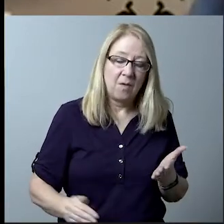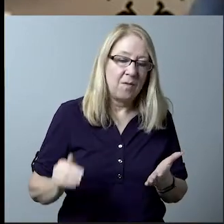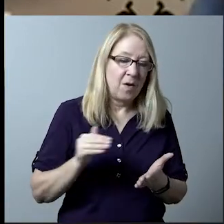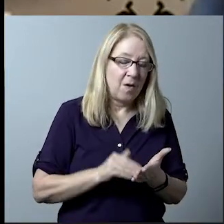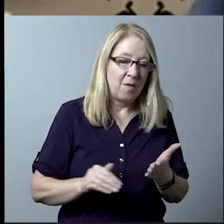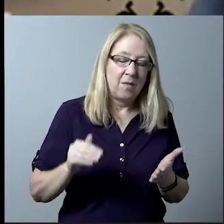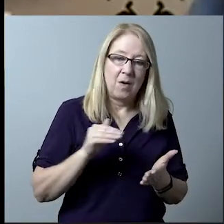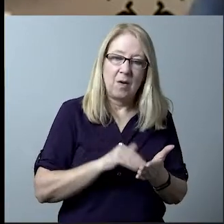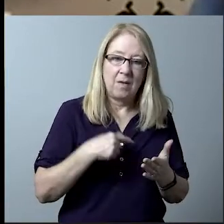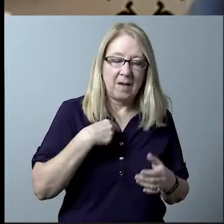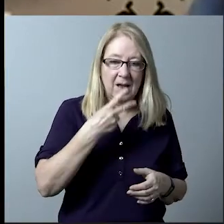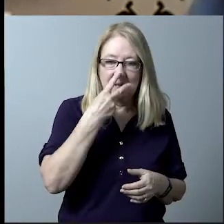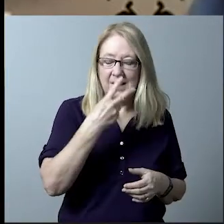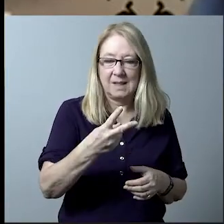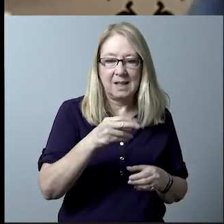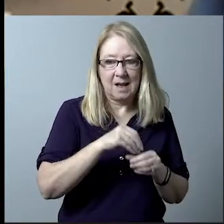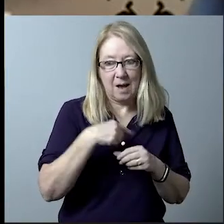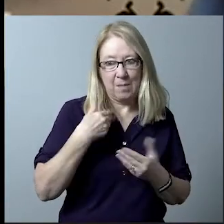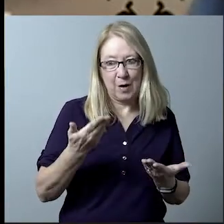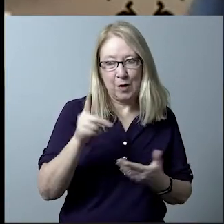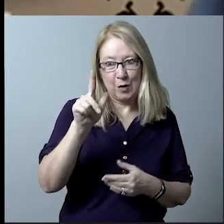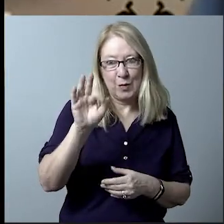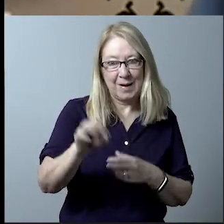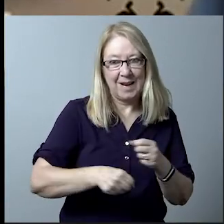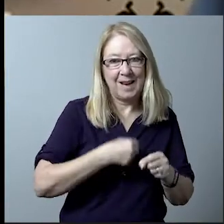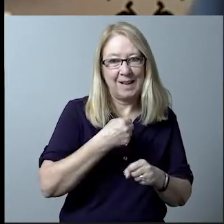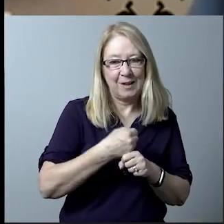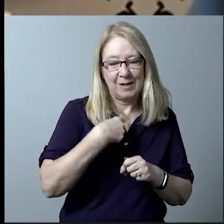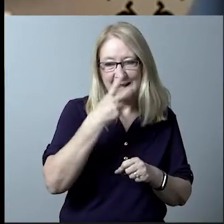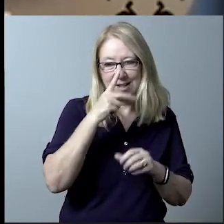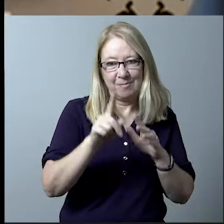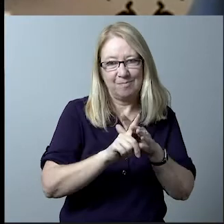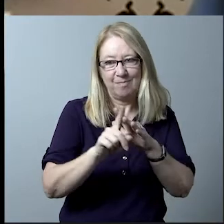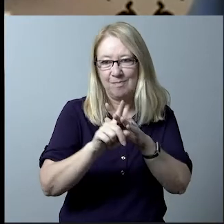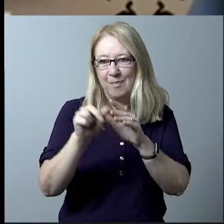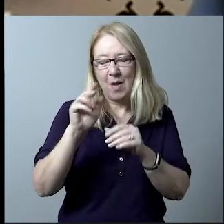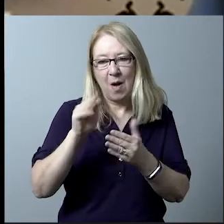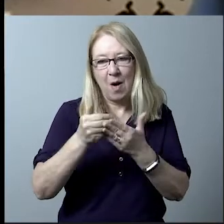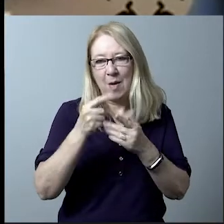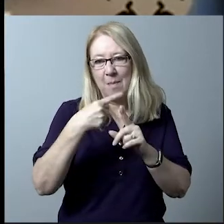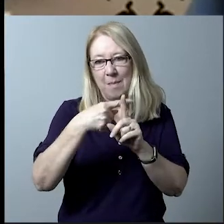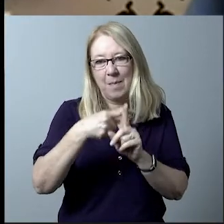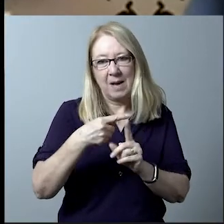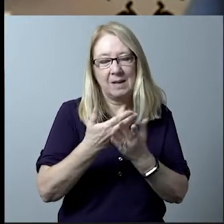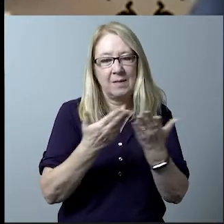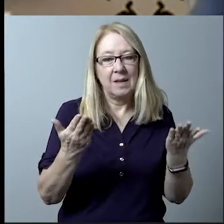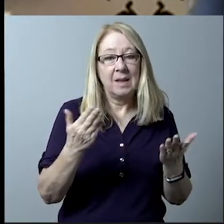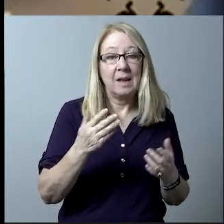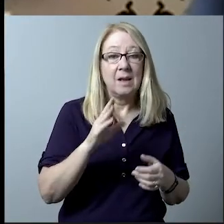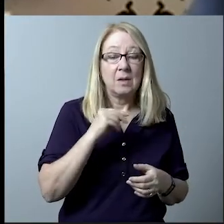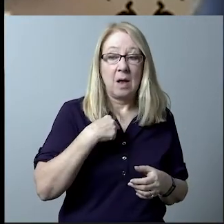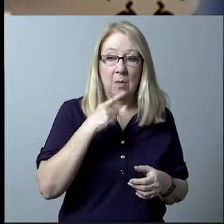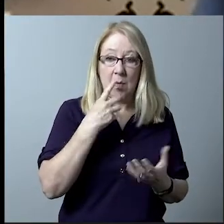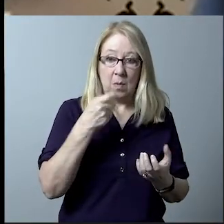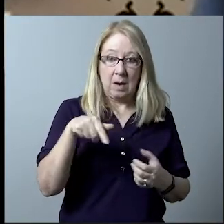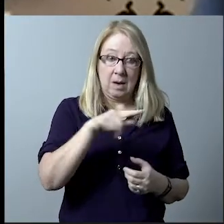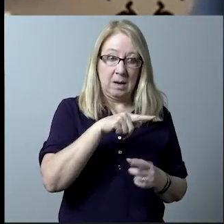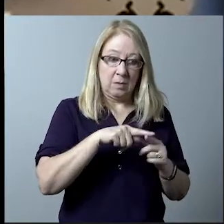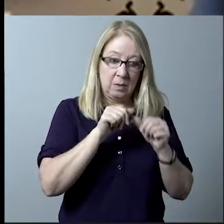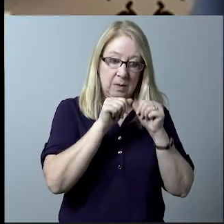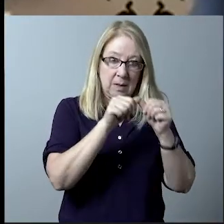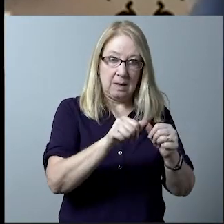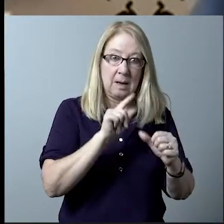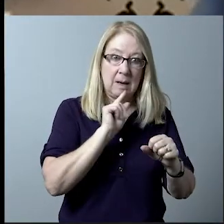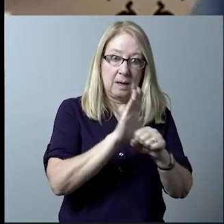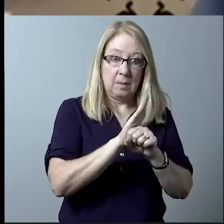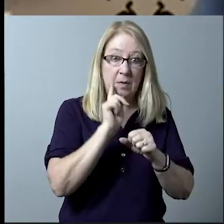it over and over again in my 29 years of being on this campus. So I call on our entire campus